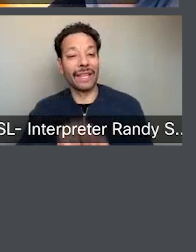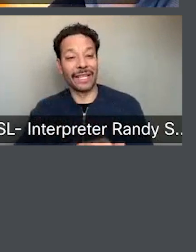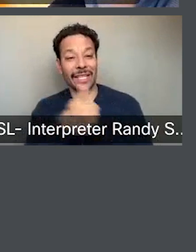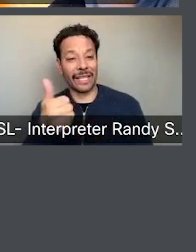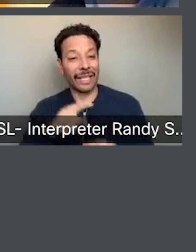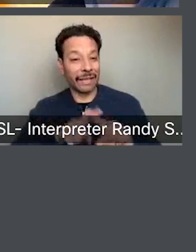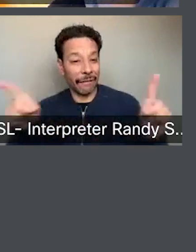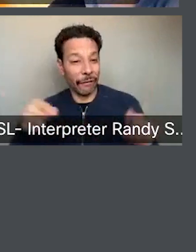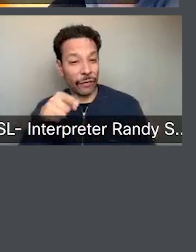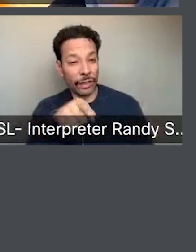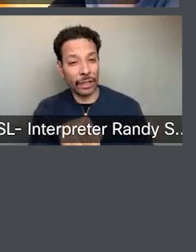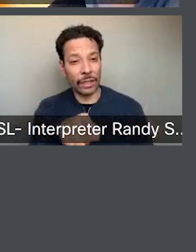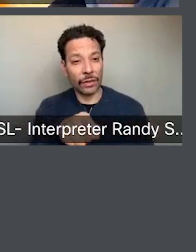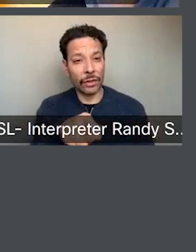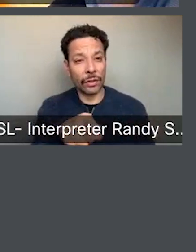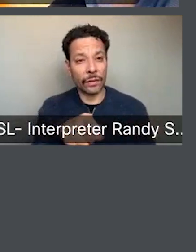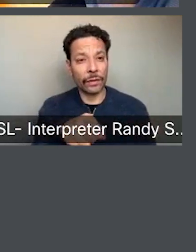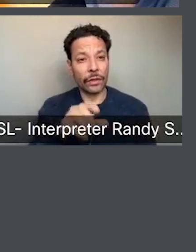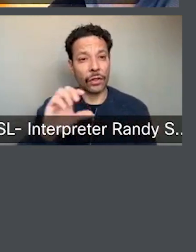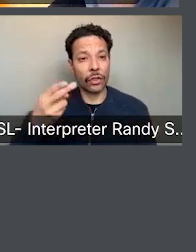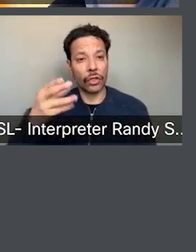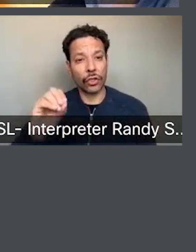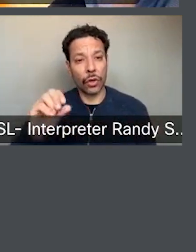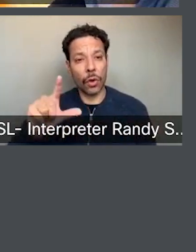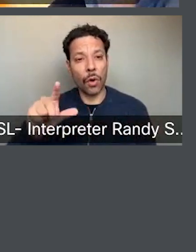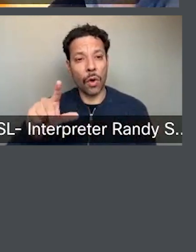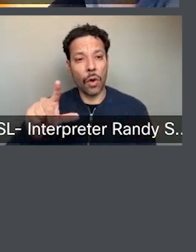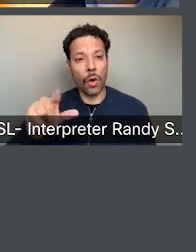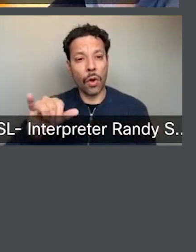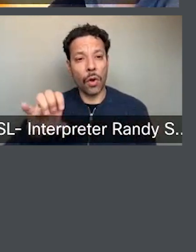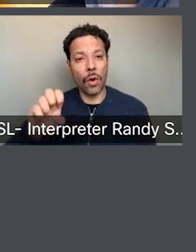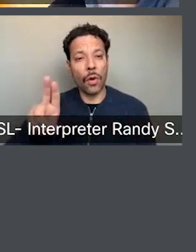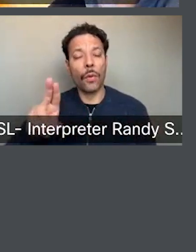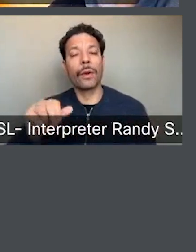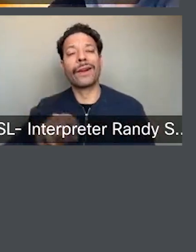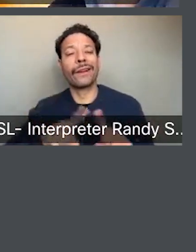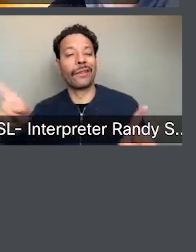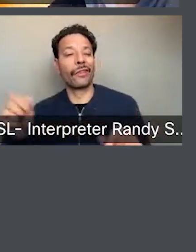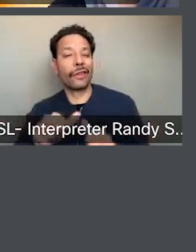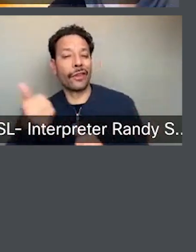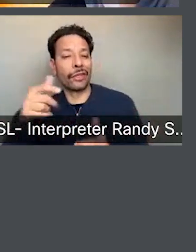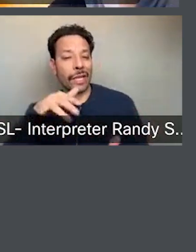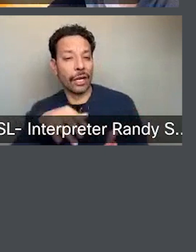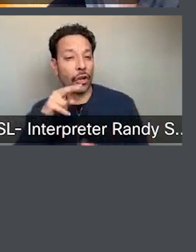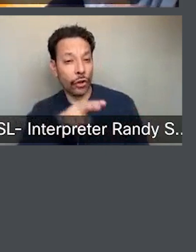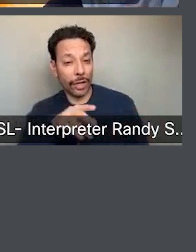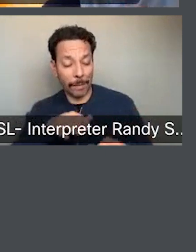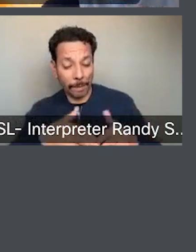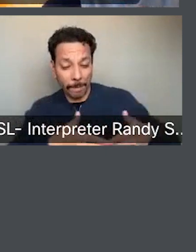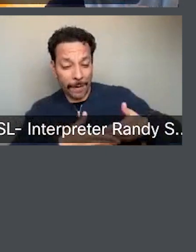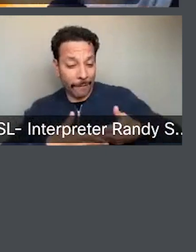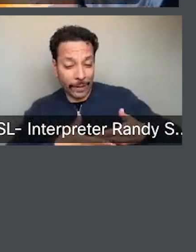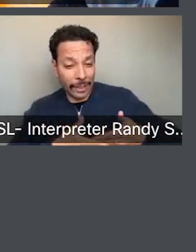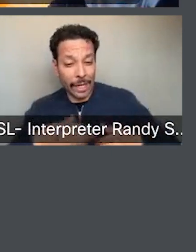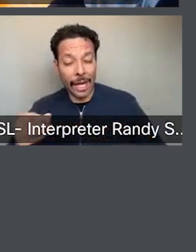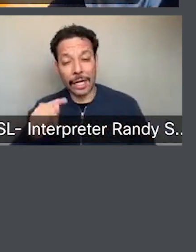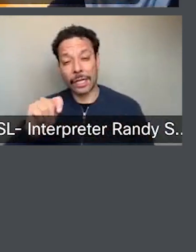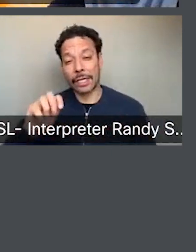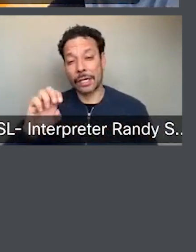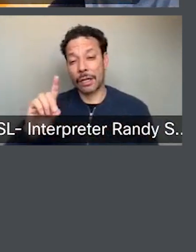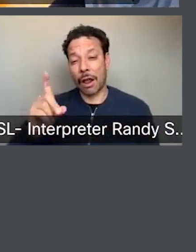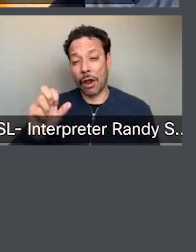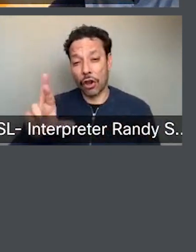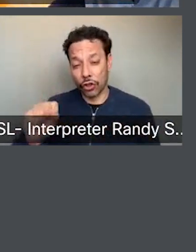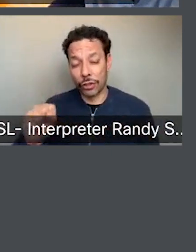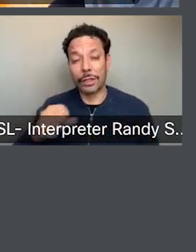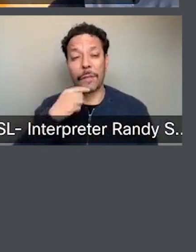Cho Lu, in another study, was looking at infants and toddlers, because before these